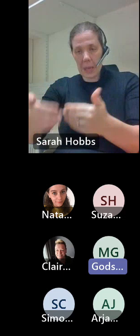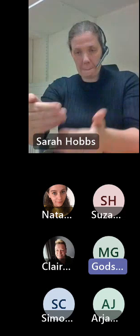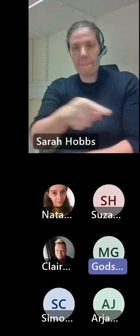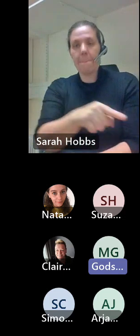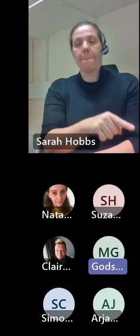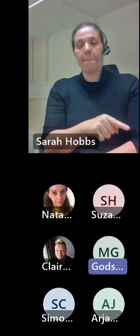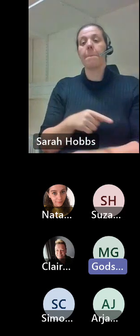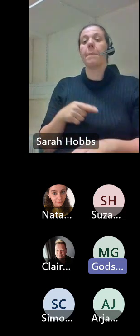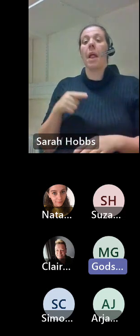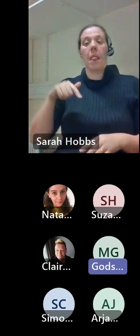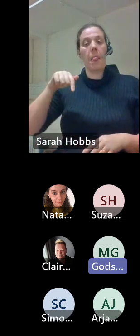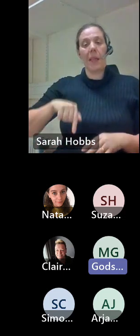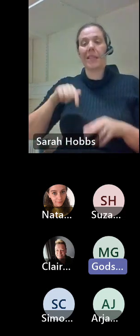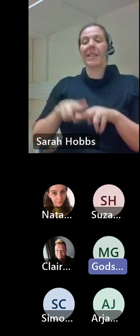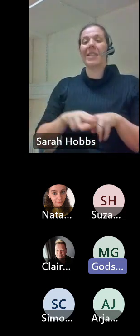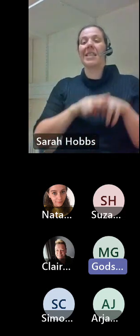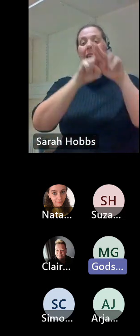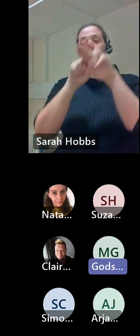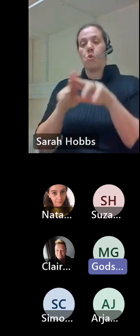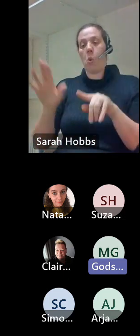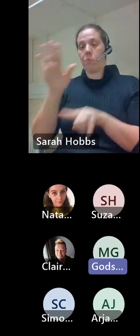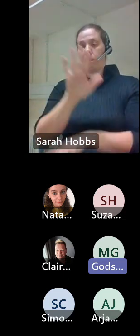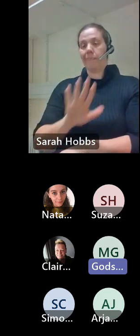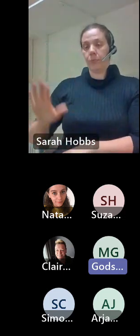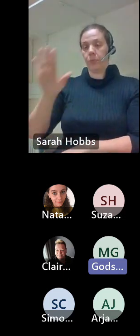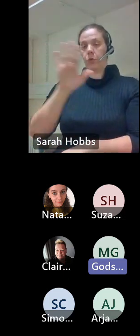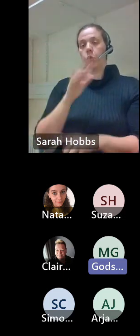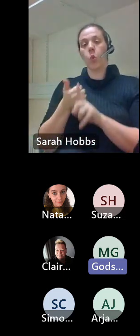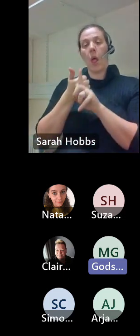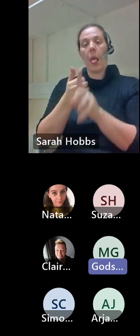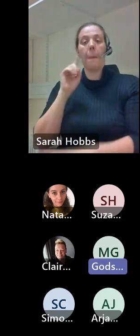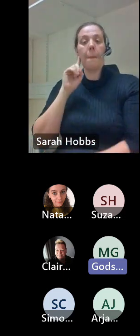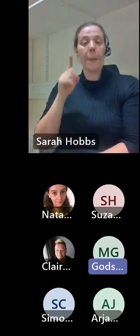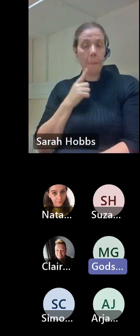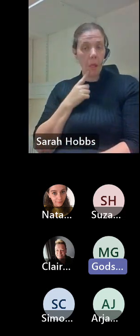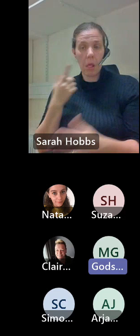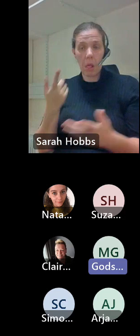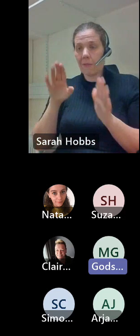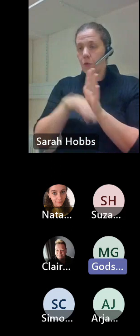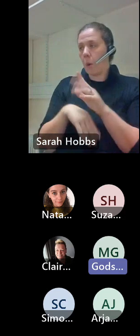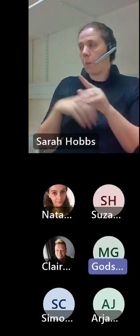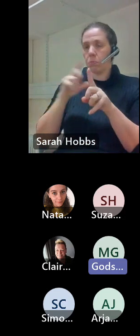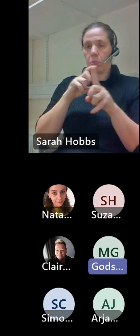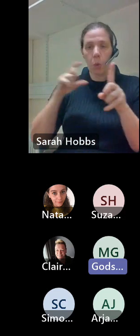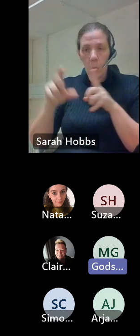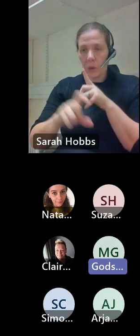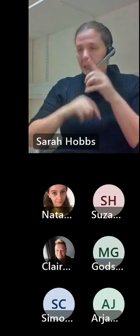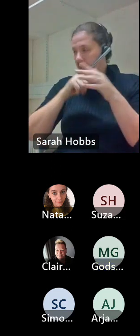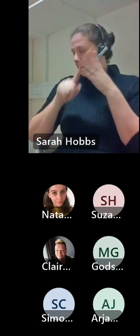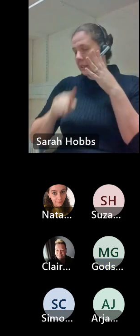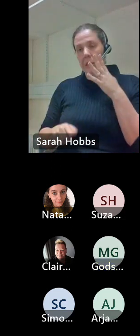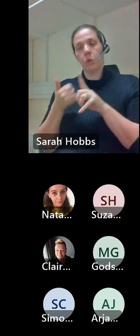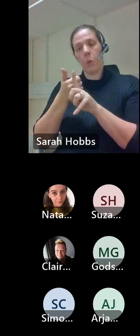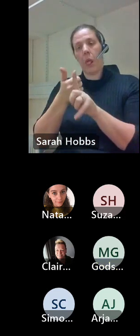Region are looking at. This is a national initiative to help people from all different types of communities. Next slide, please.